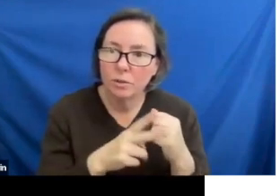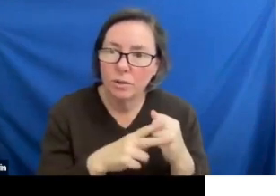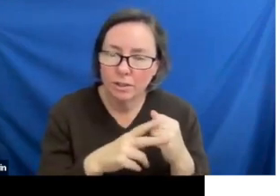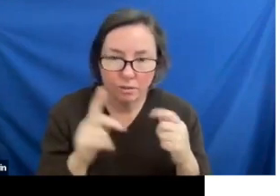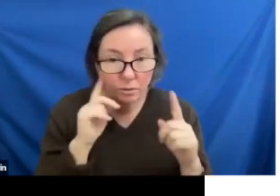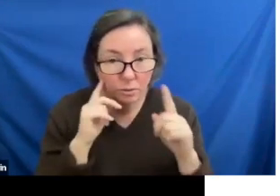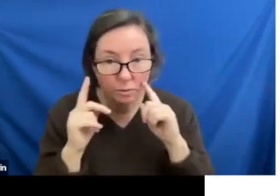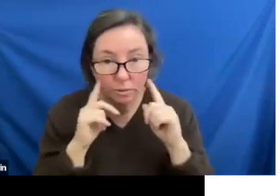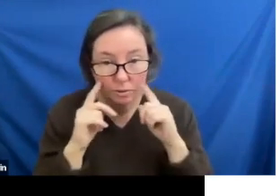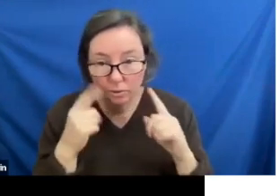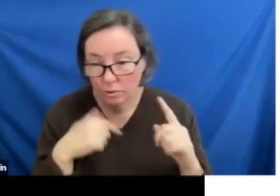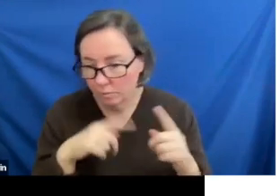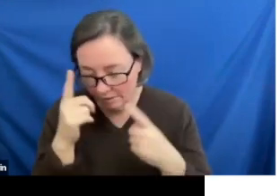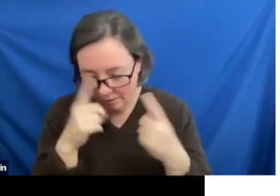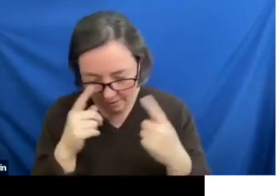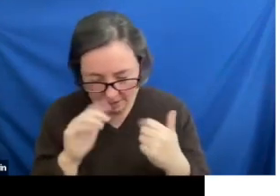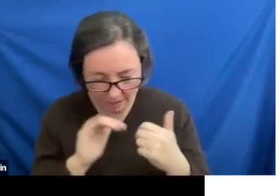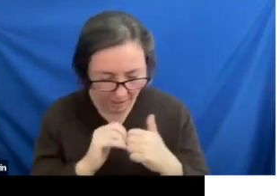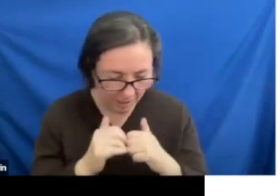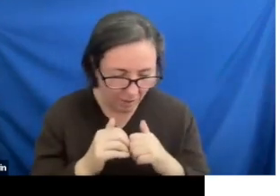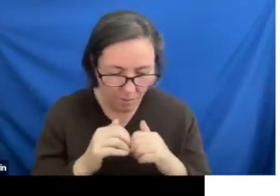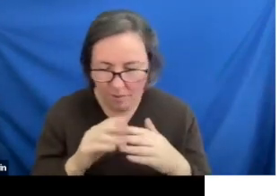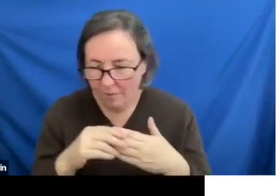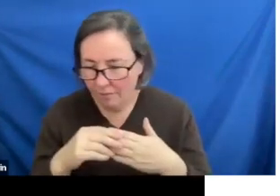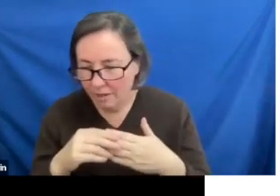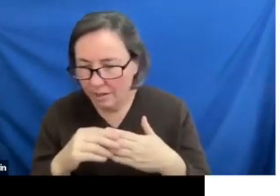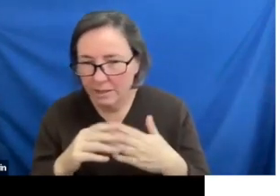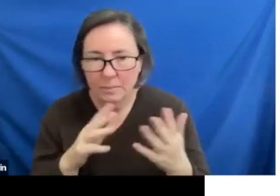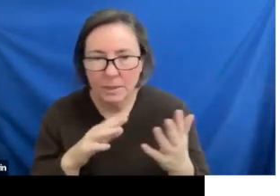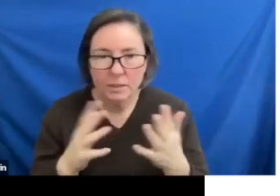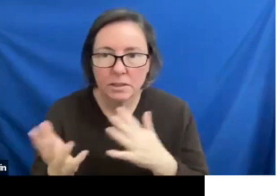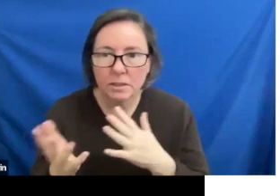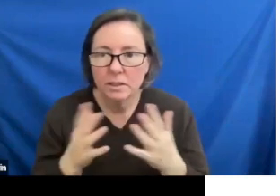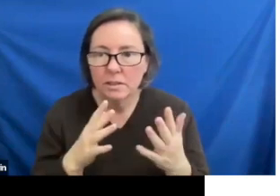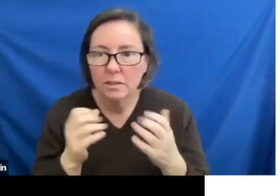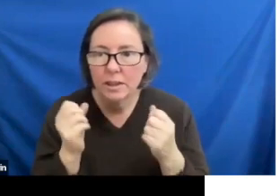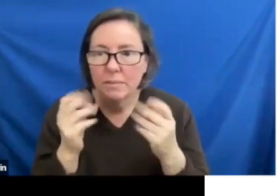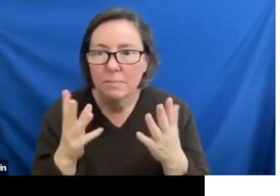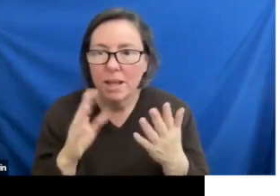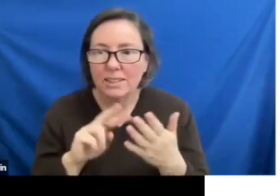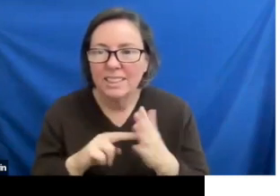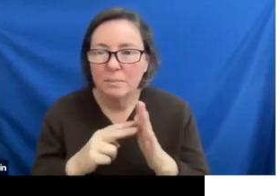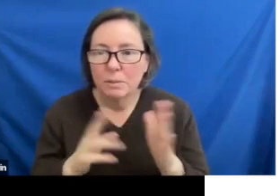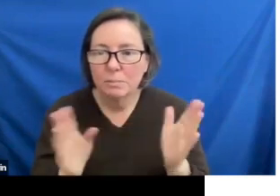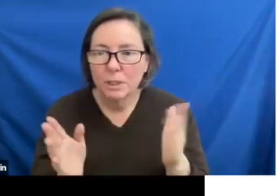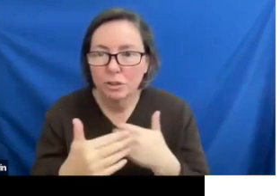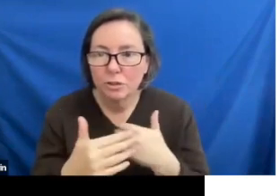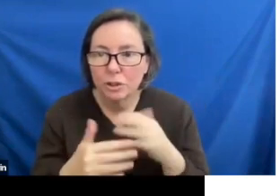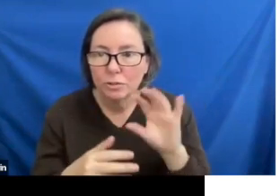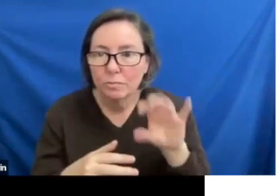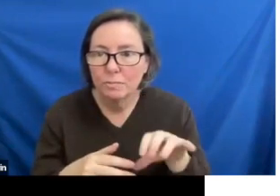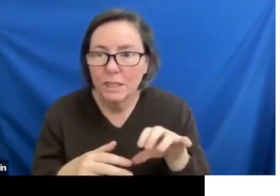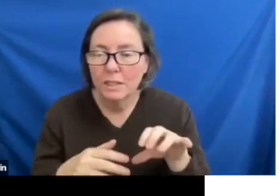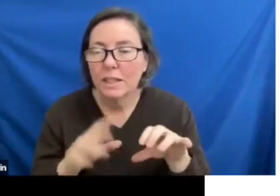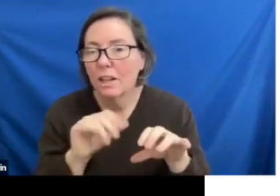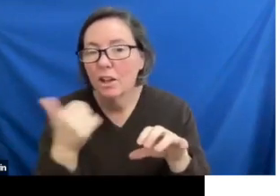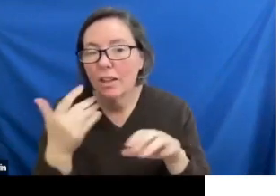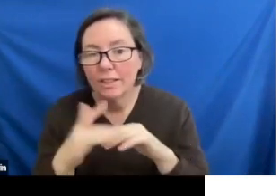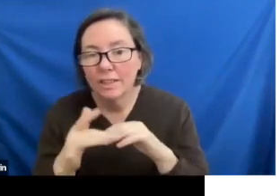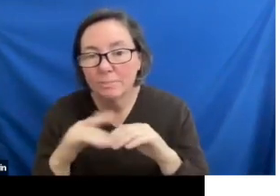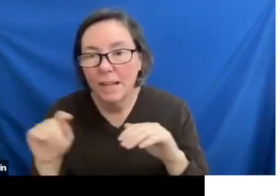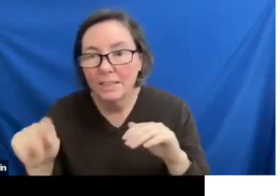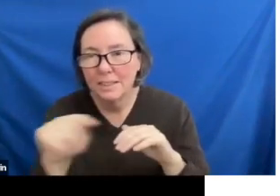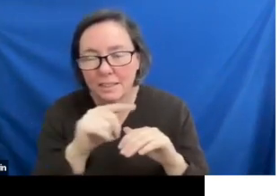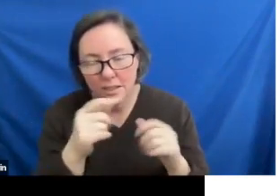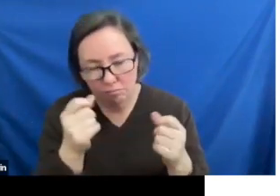we're thinking about how we can be flexible in terms of the multi-purpose room and the other spaces that are there. We certainly